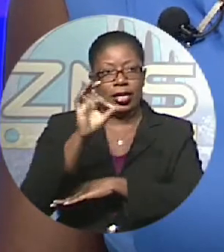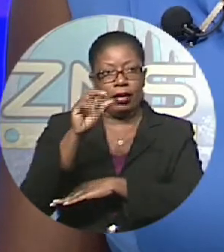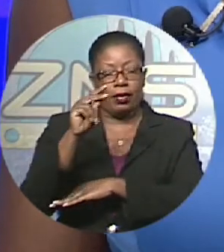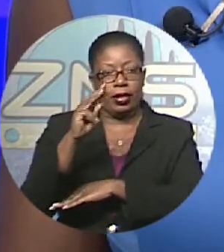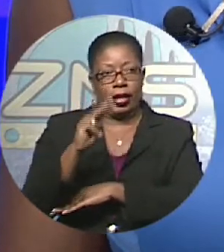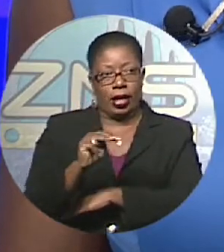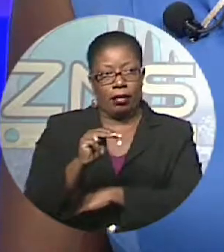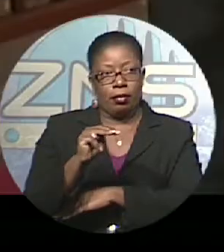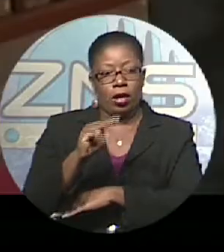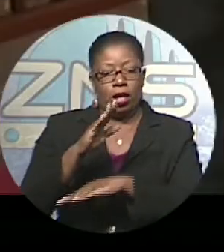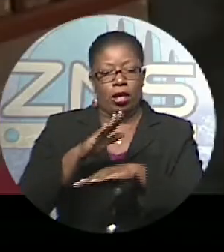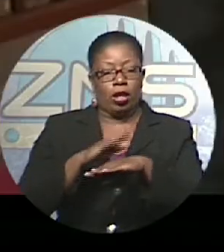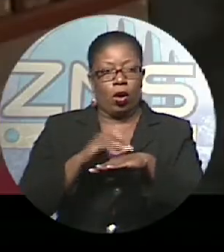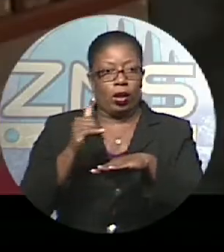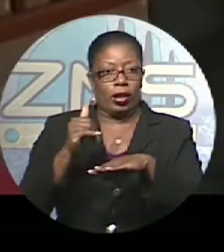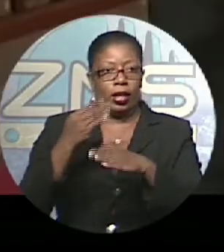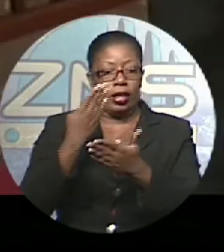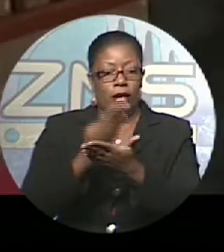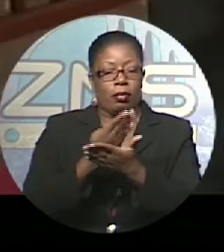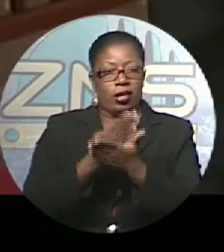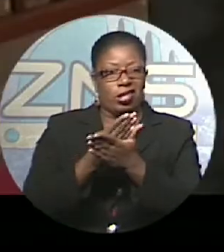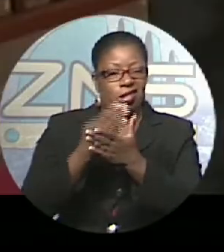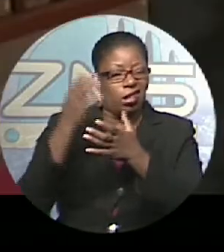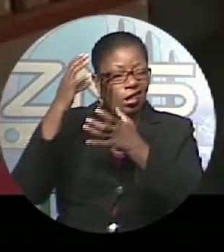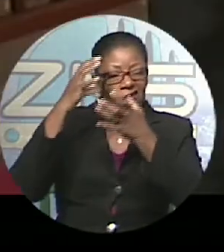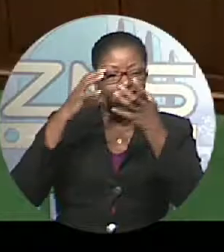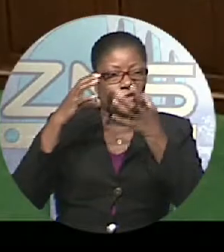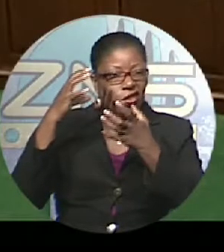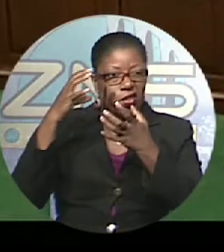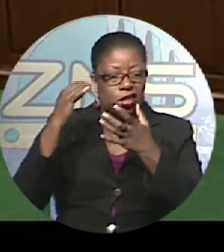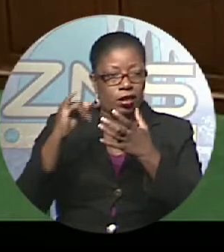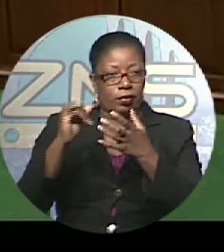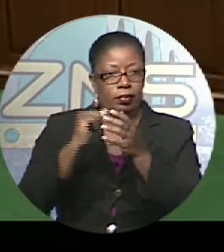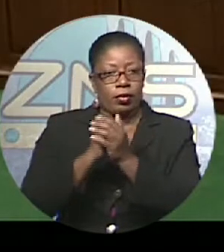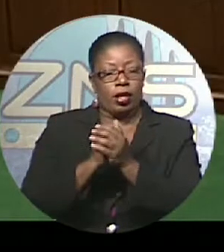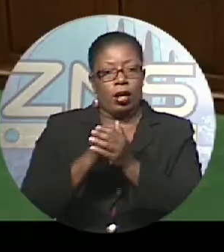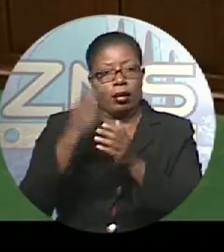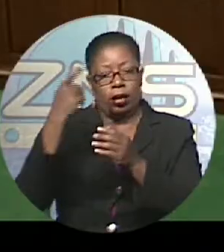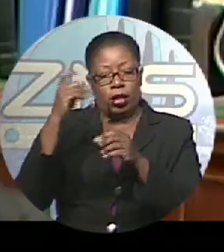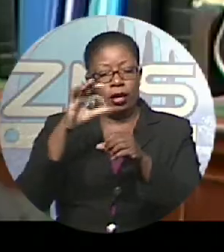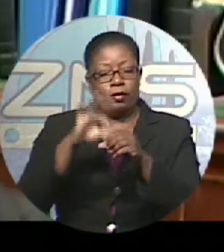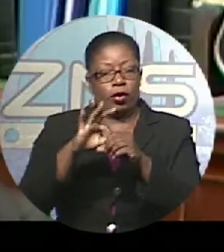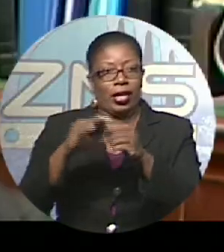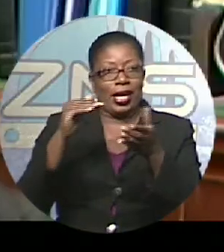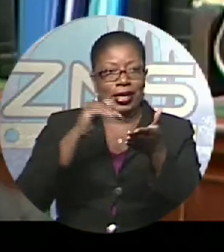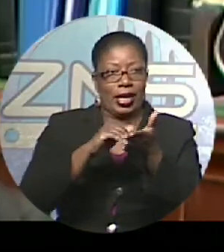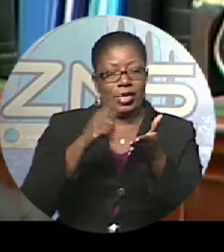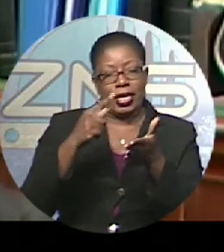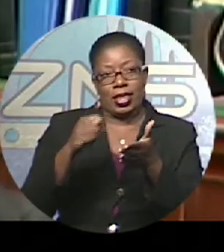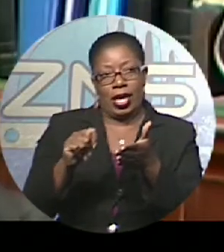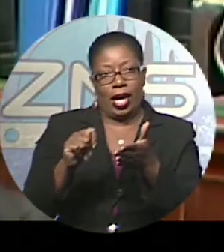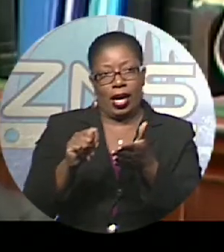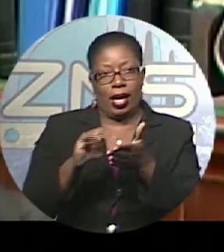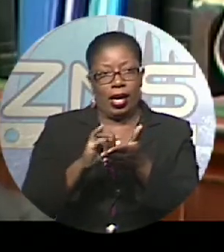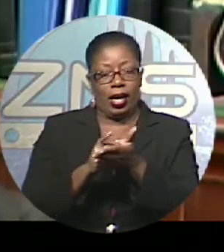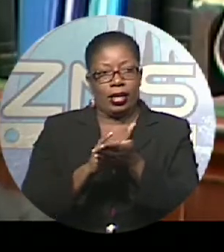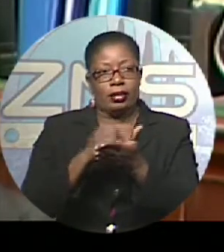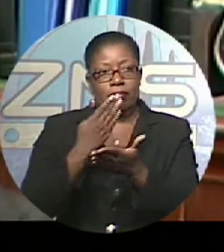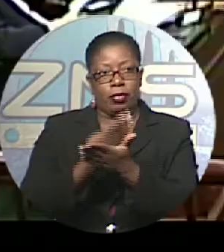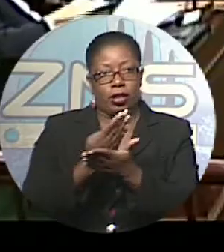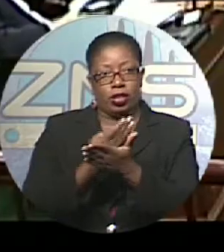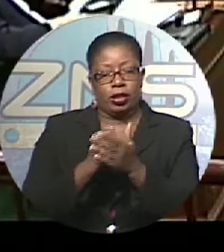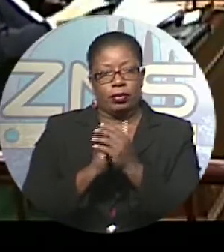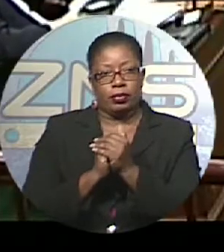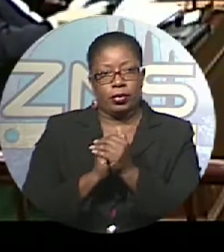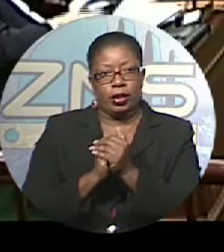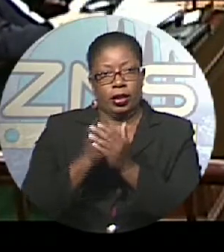side calling the budget confusing, the opposition ultimately voted against the budget. While the move was a first in Bahamian history, it was